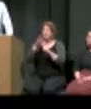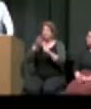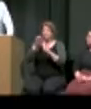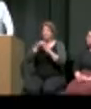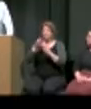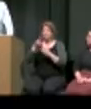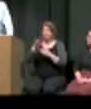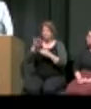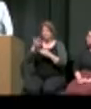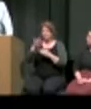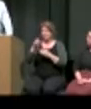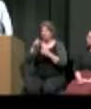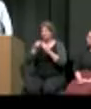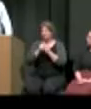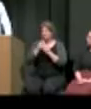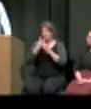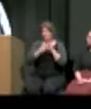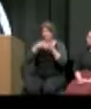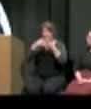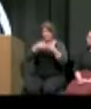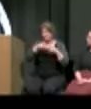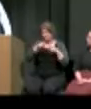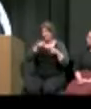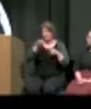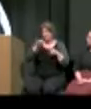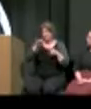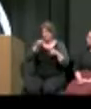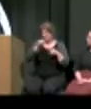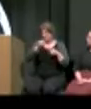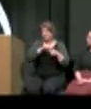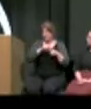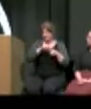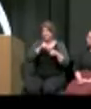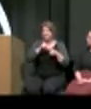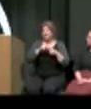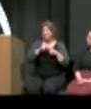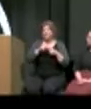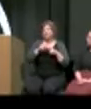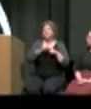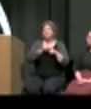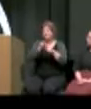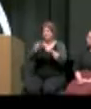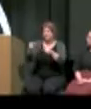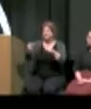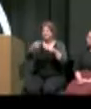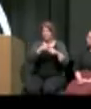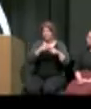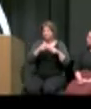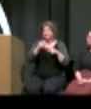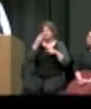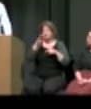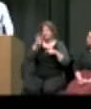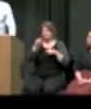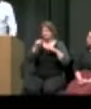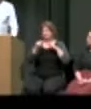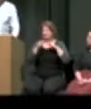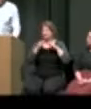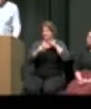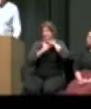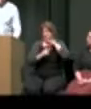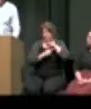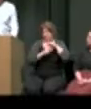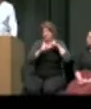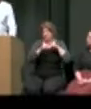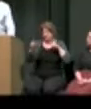cubic yards between both of the machines for the silt dredging. That's upstream and downstream of Front Street Bridge, and that comes out